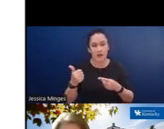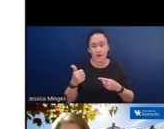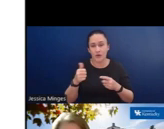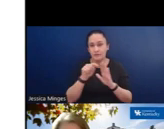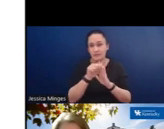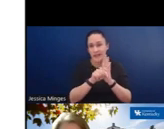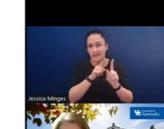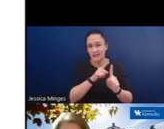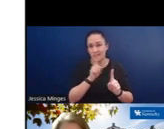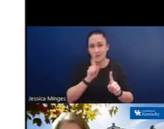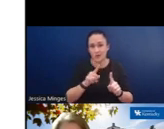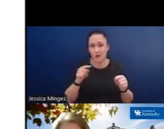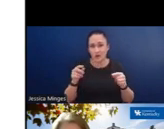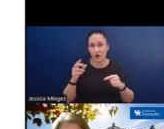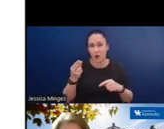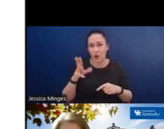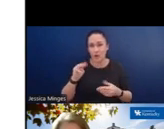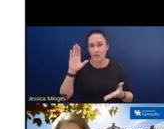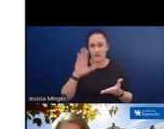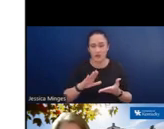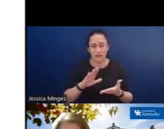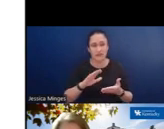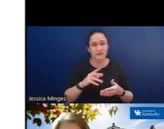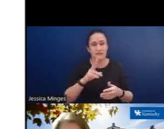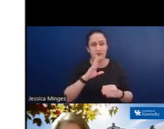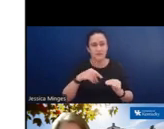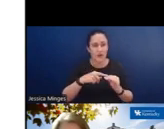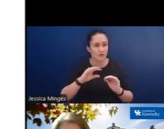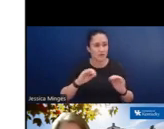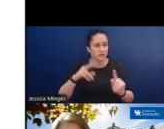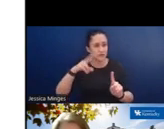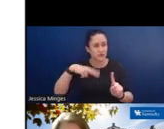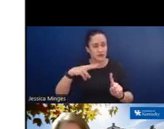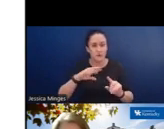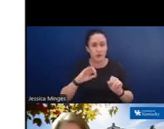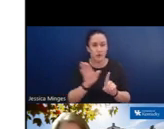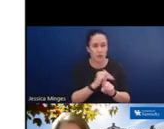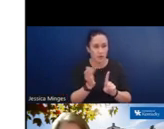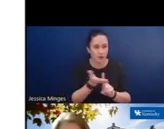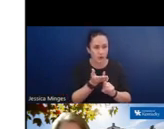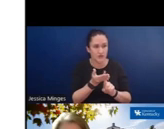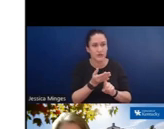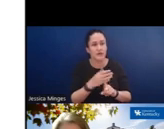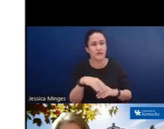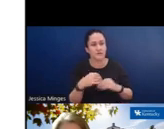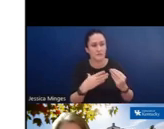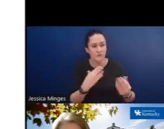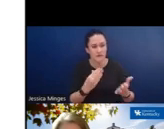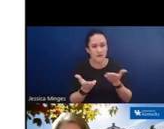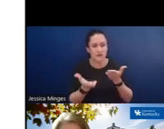just calls for the non-judgmental, non-coercive provision of services to people who use drugs.